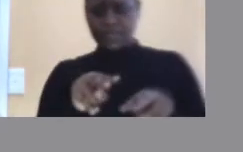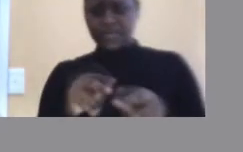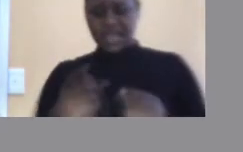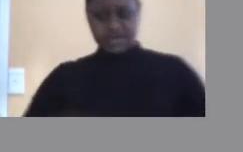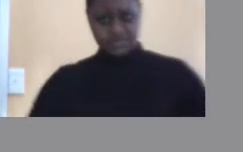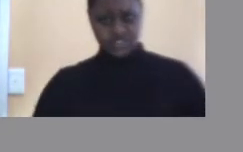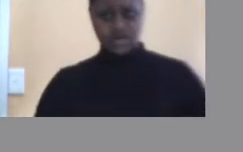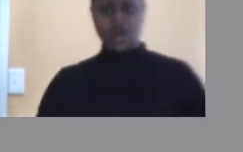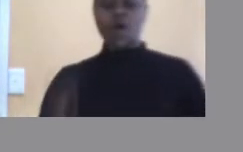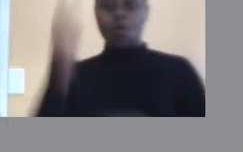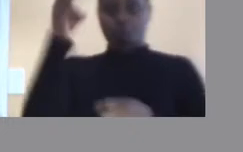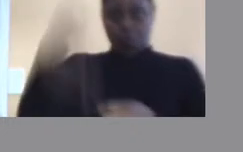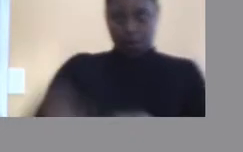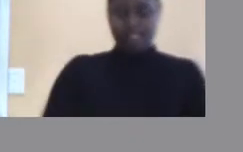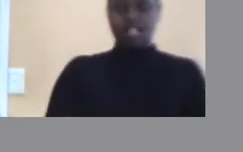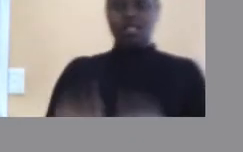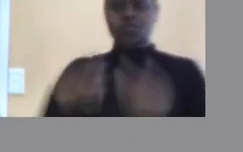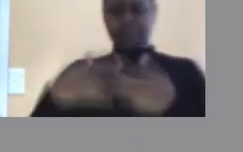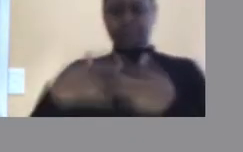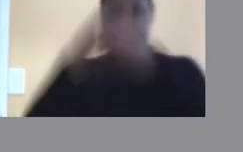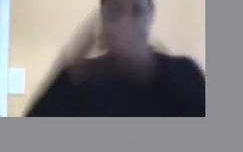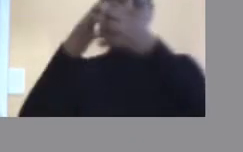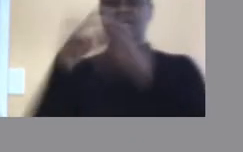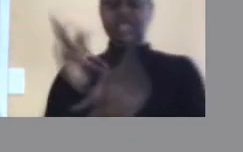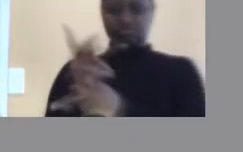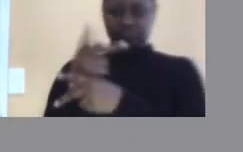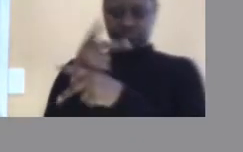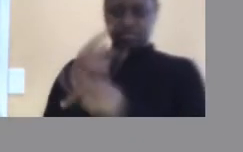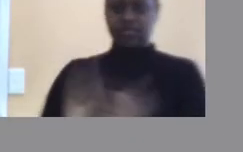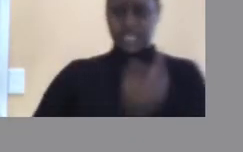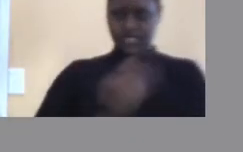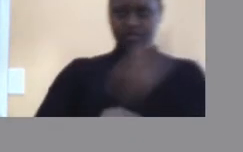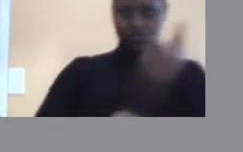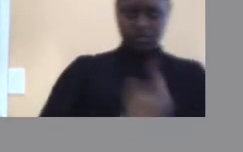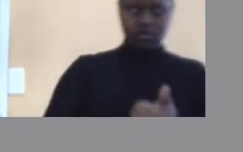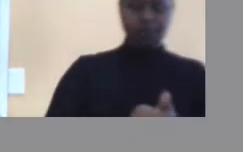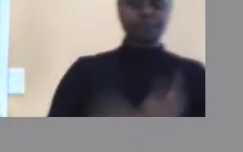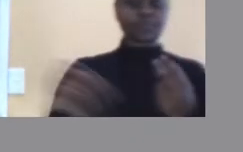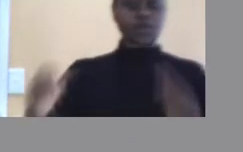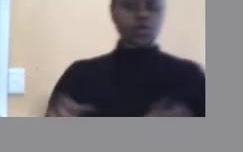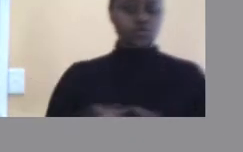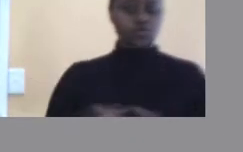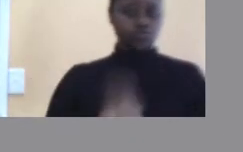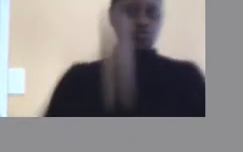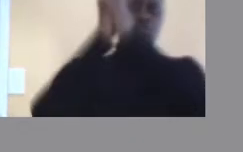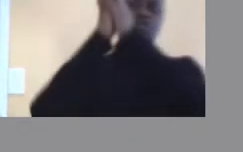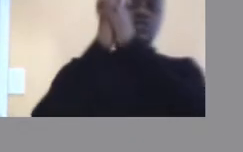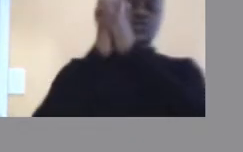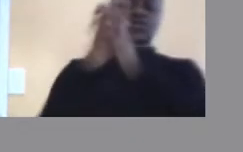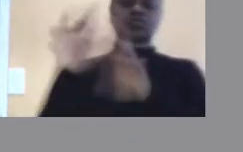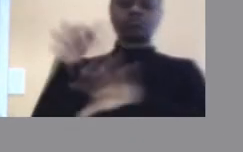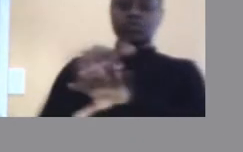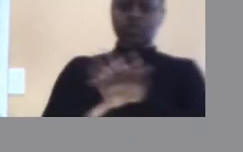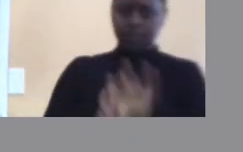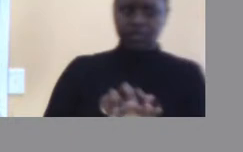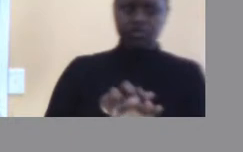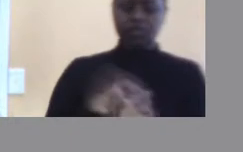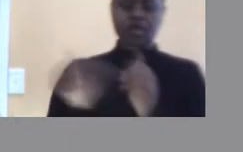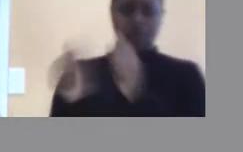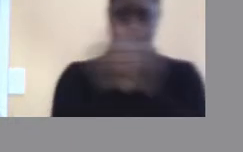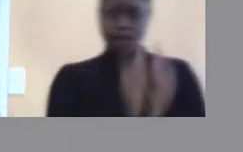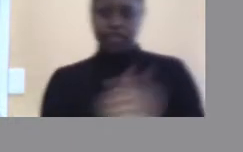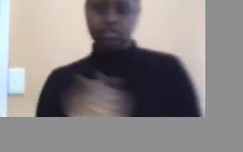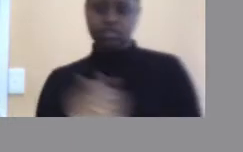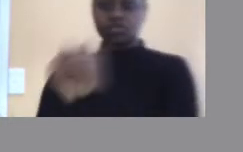be operationalized former production support. Unity and Agricultural Park, in partnership